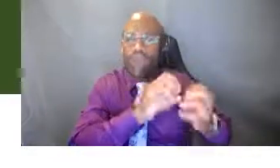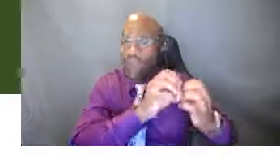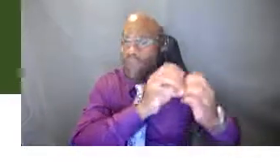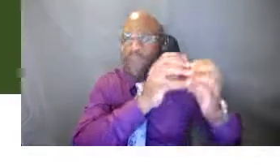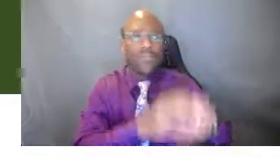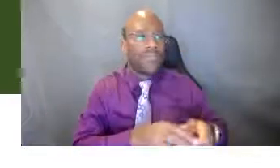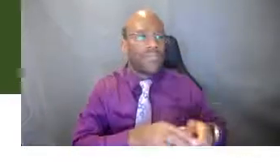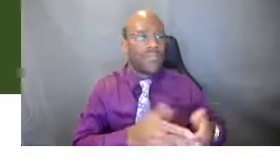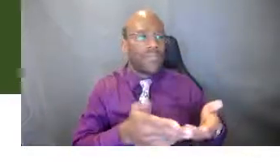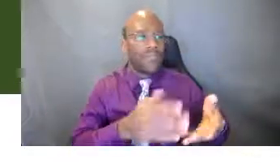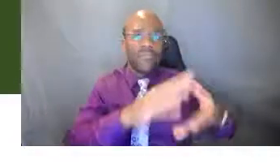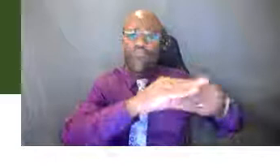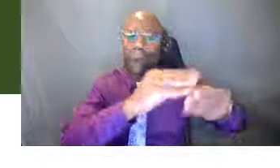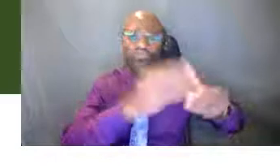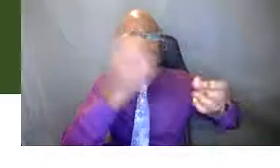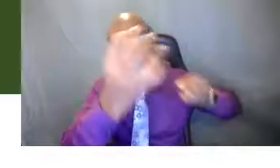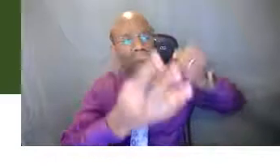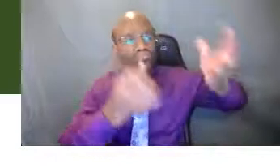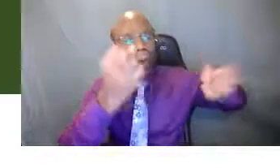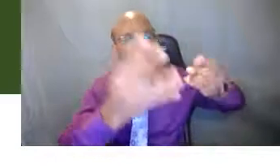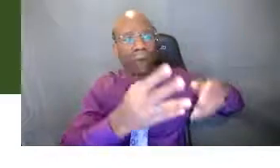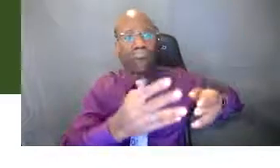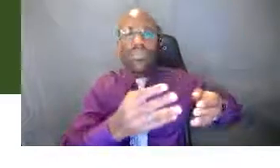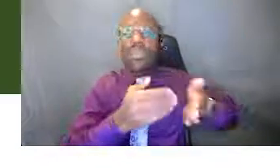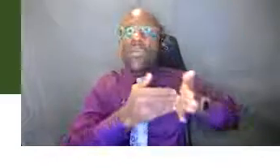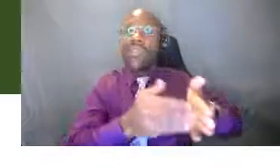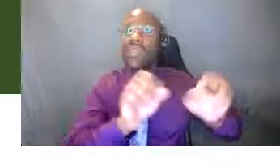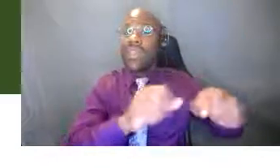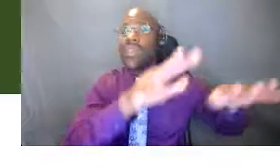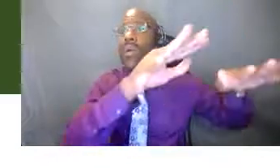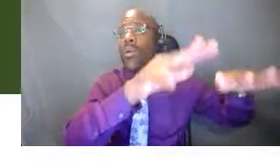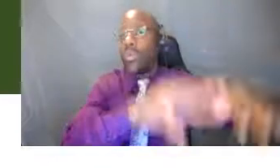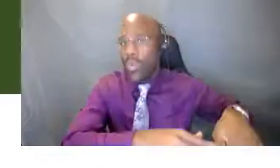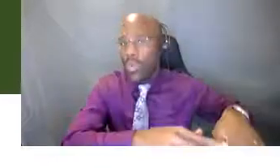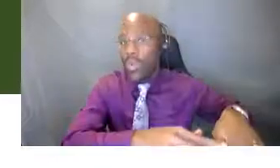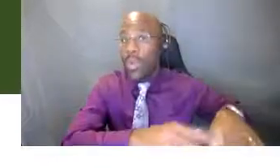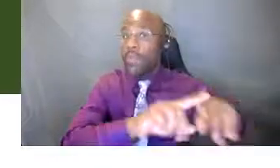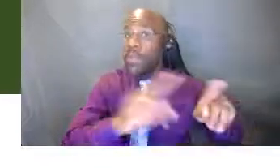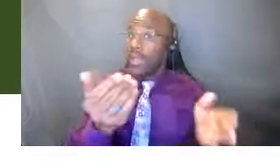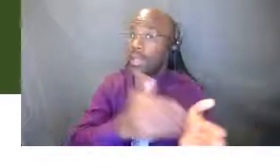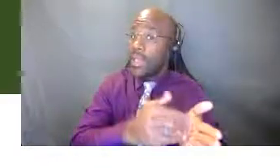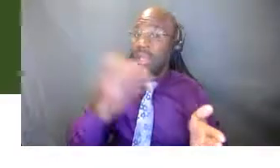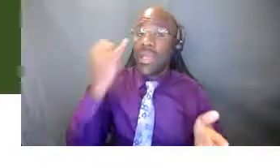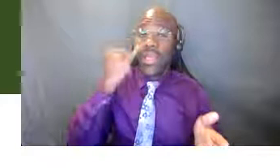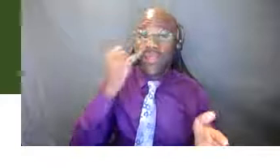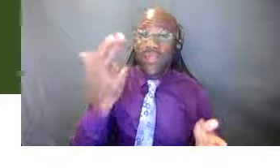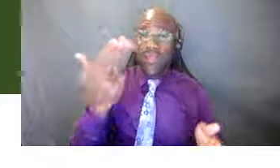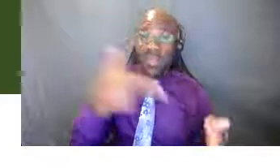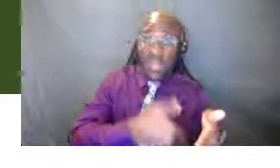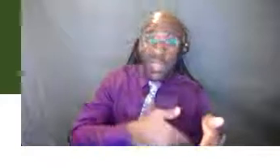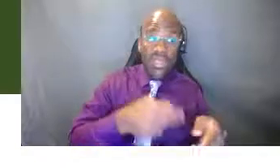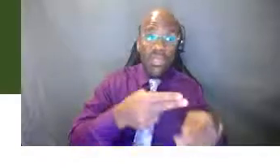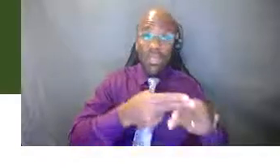mobile crisis would be called. So if there's a weapon present, that would always be for